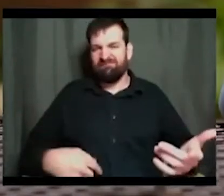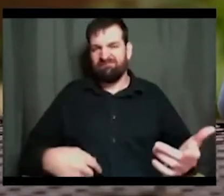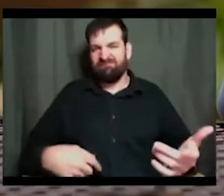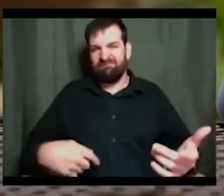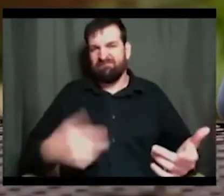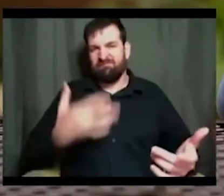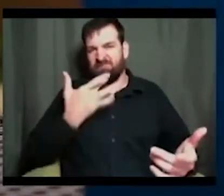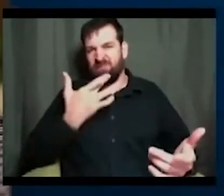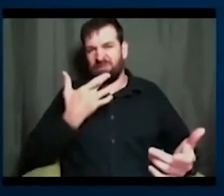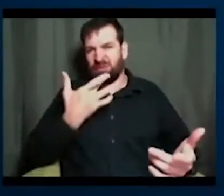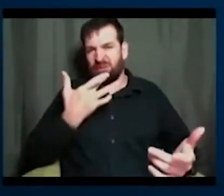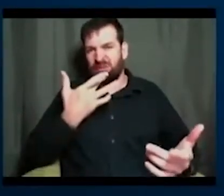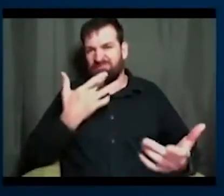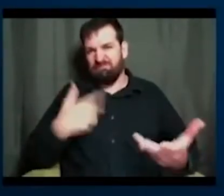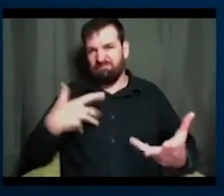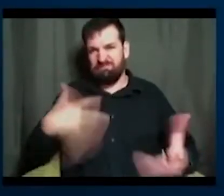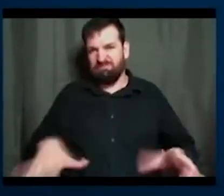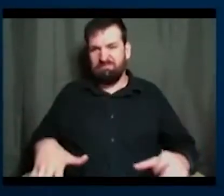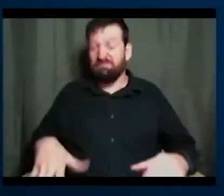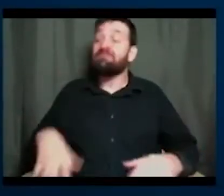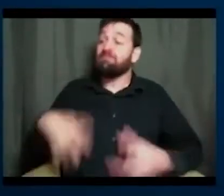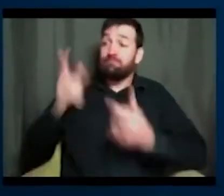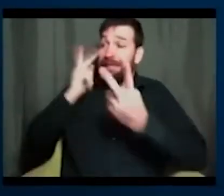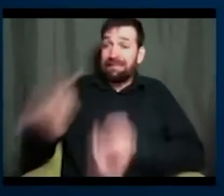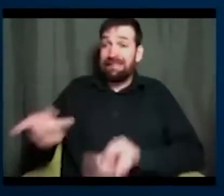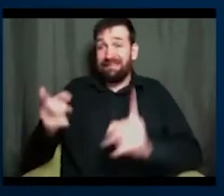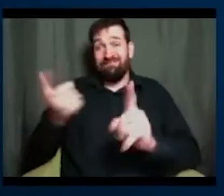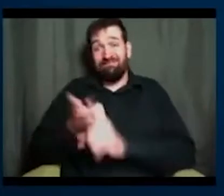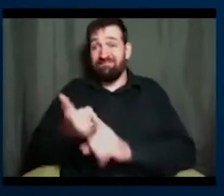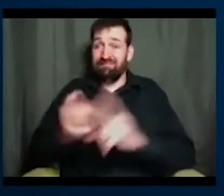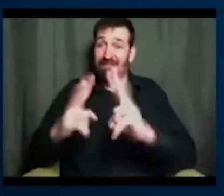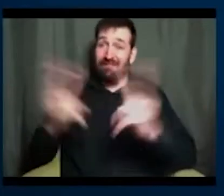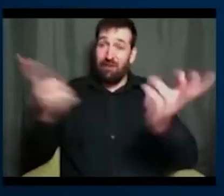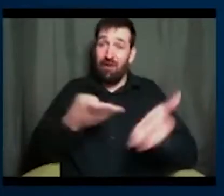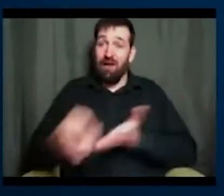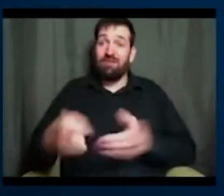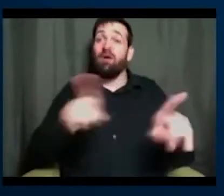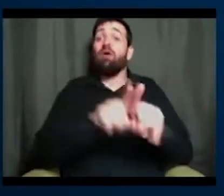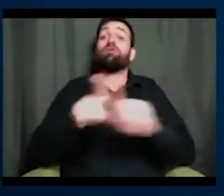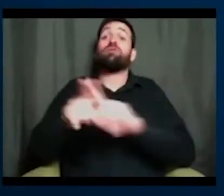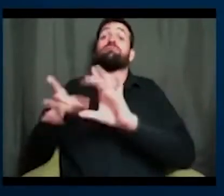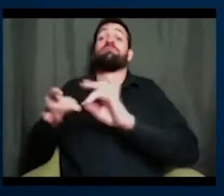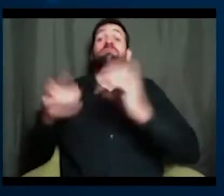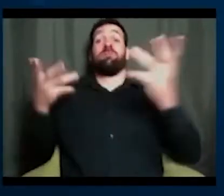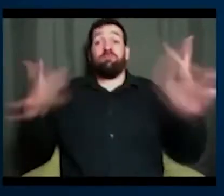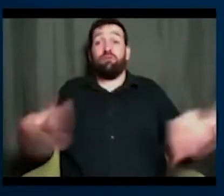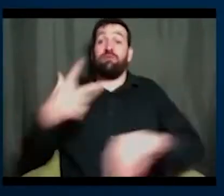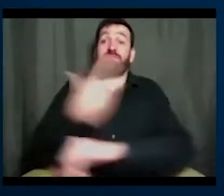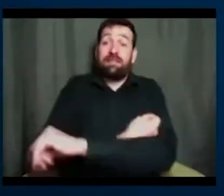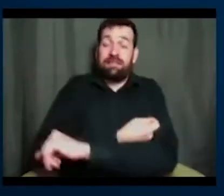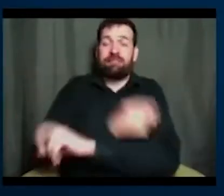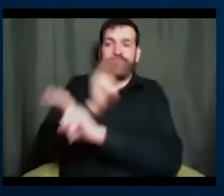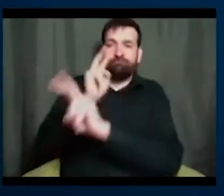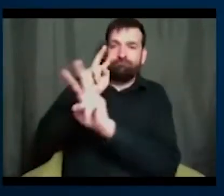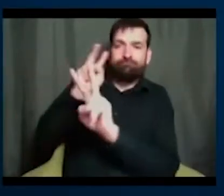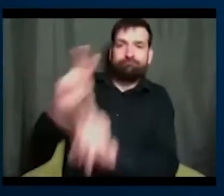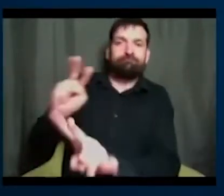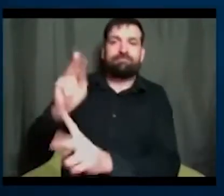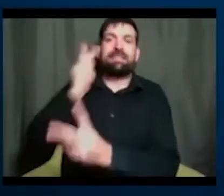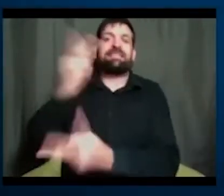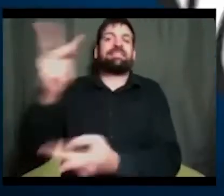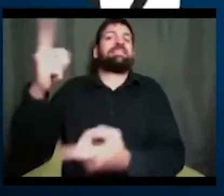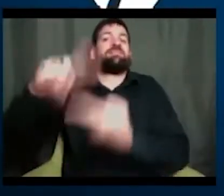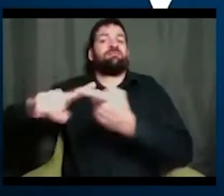activity at all. As you can see, he's very honest. He also says that once he's vaccinated, he does look forward to seeing his pals again every day at